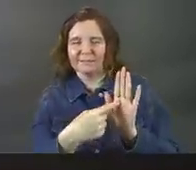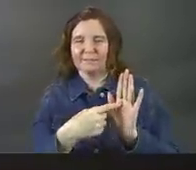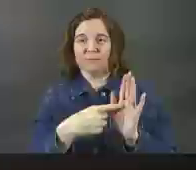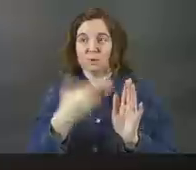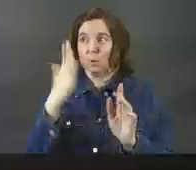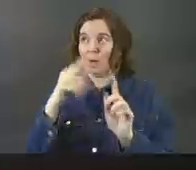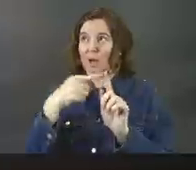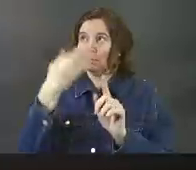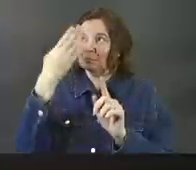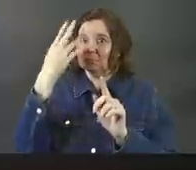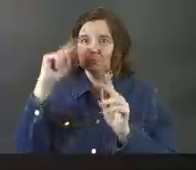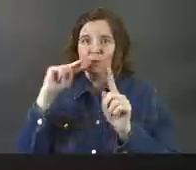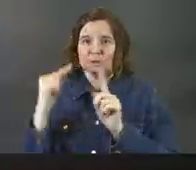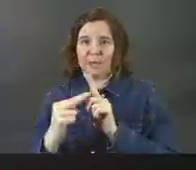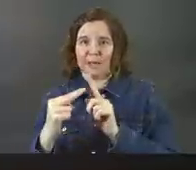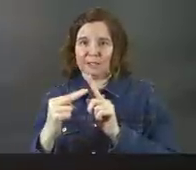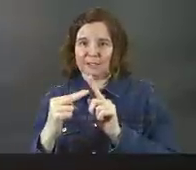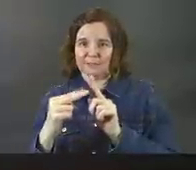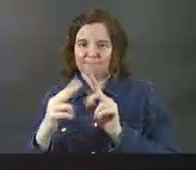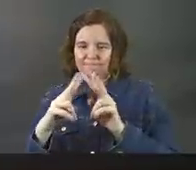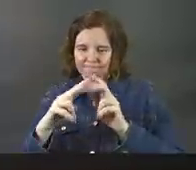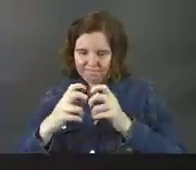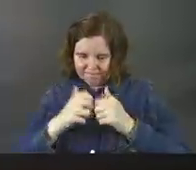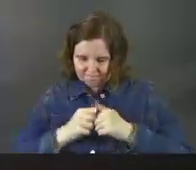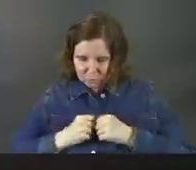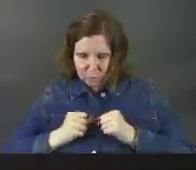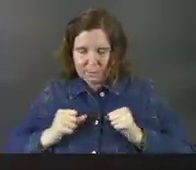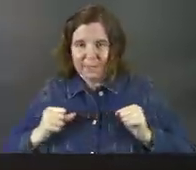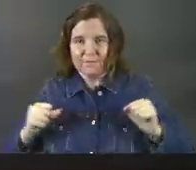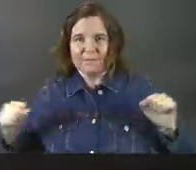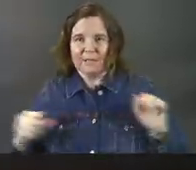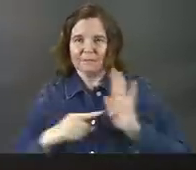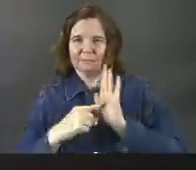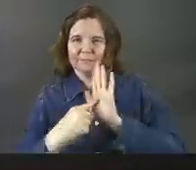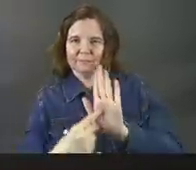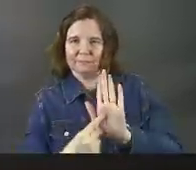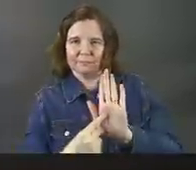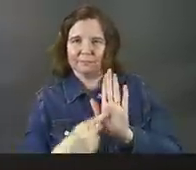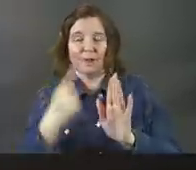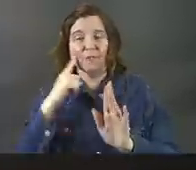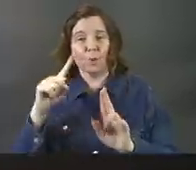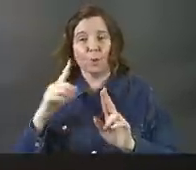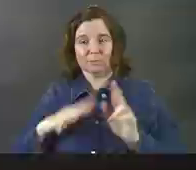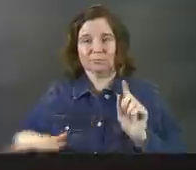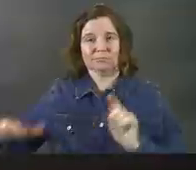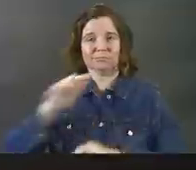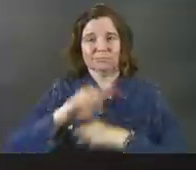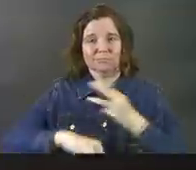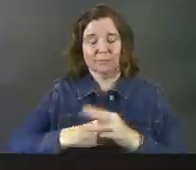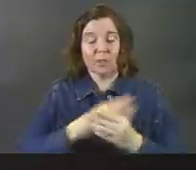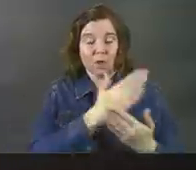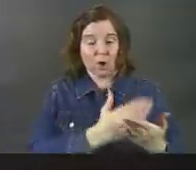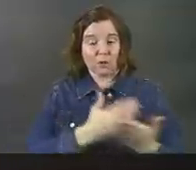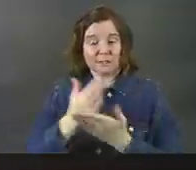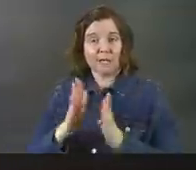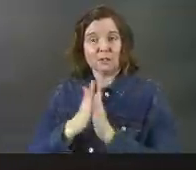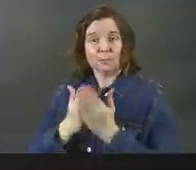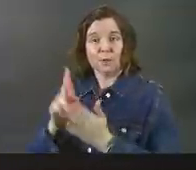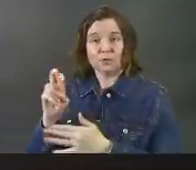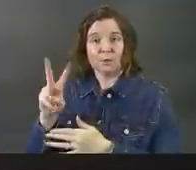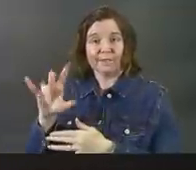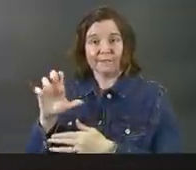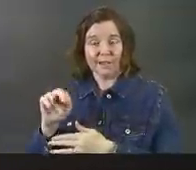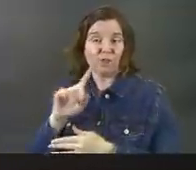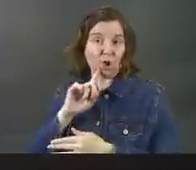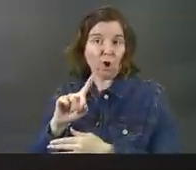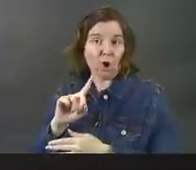Revelation is an apocalypse, a revealing from God's perspective for humanity. There are sections of the book of Revelation